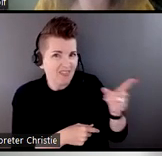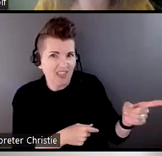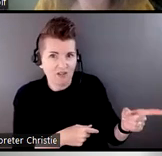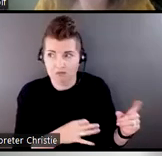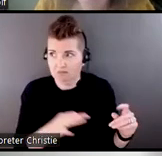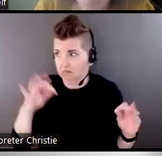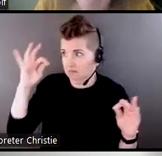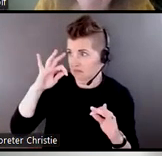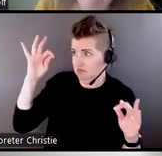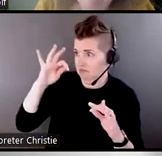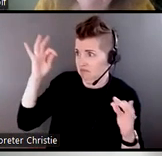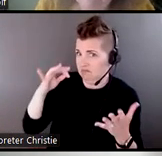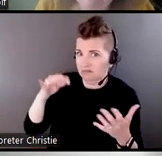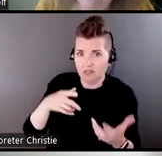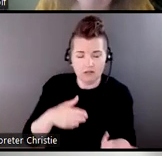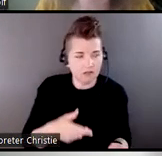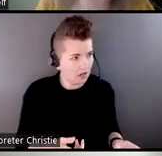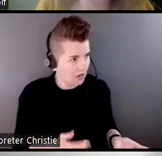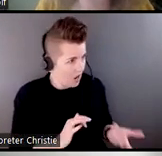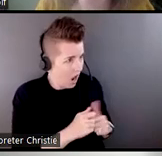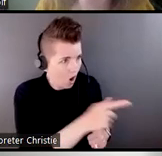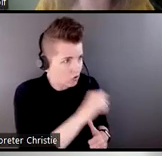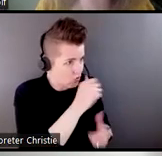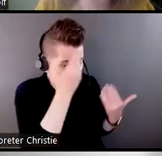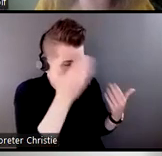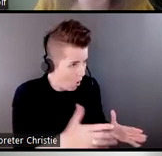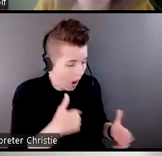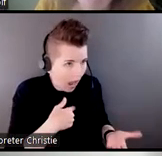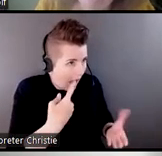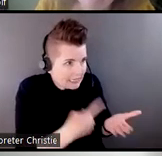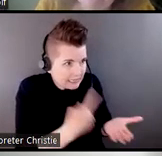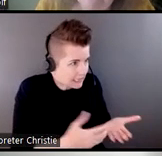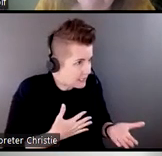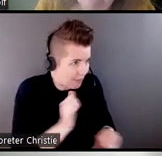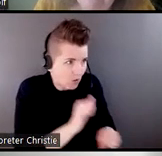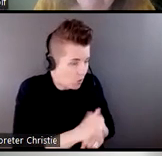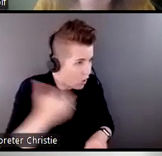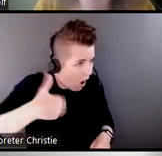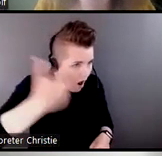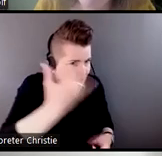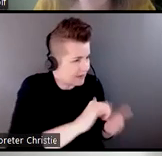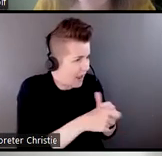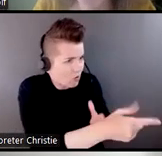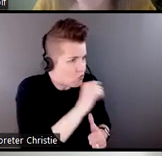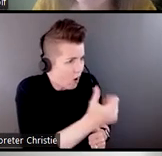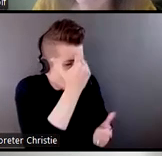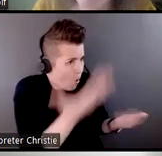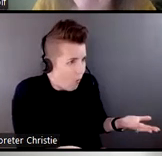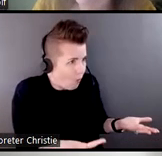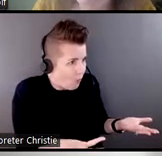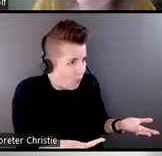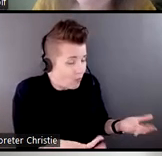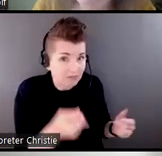were thinking, how can you not know? I talk about this all the time. How do you not know this? And just think about whether